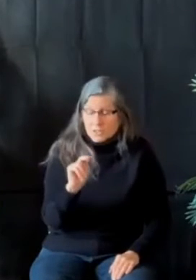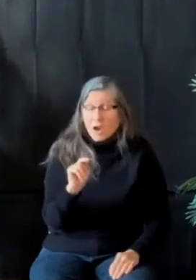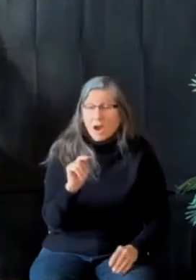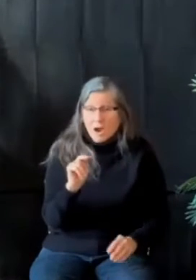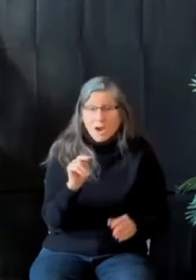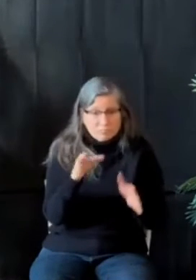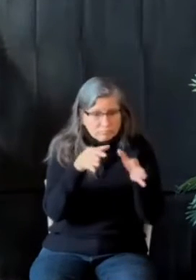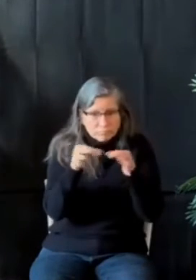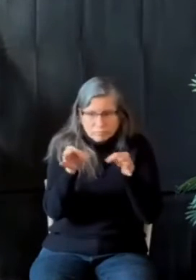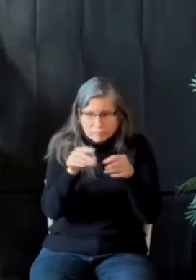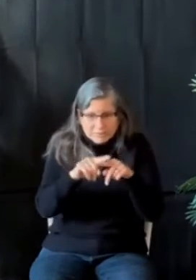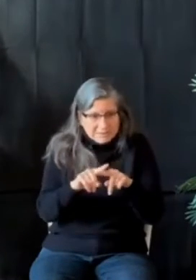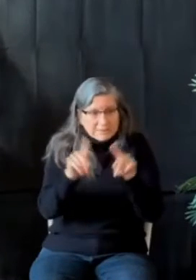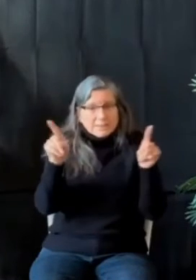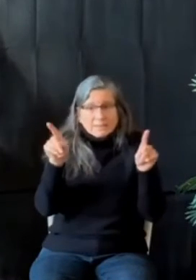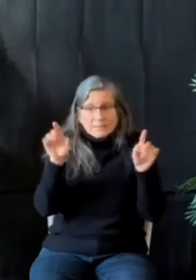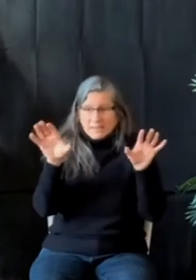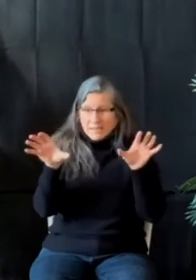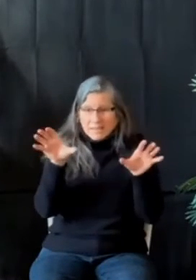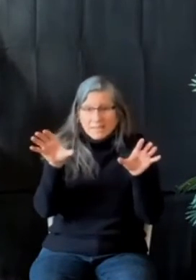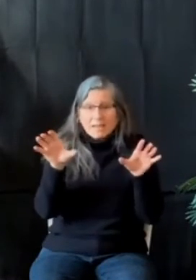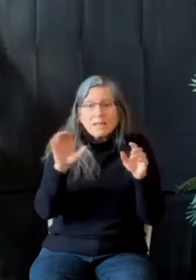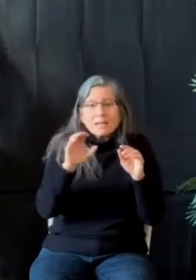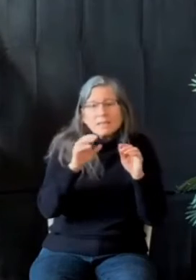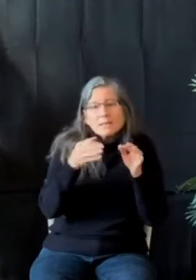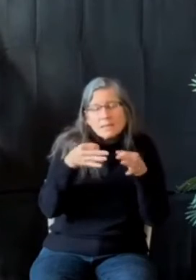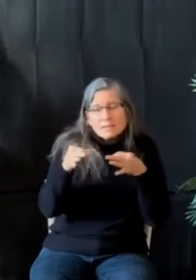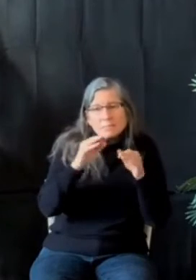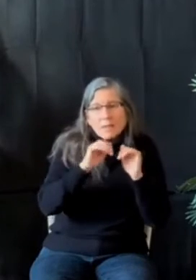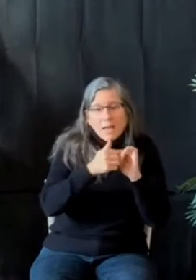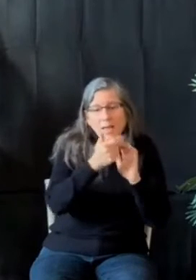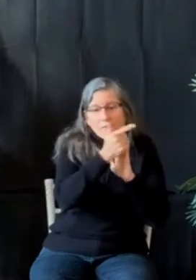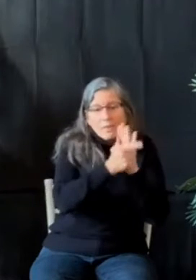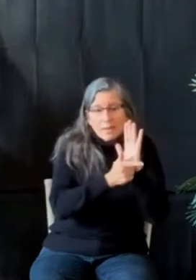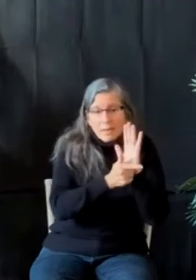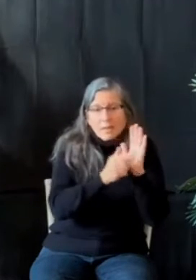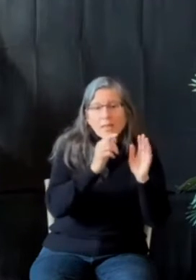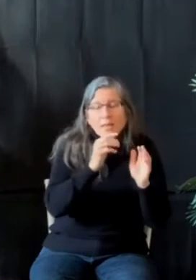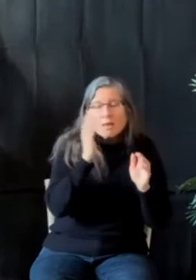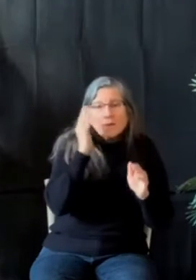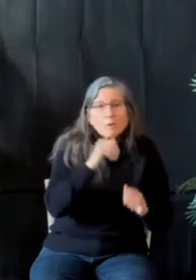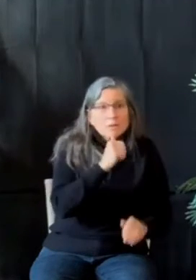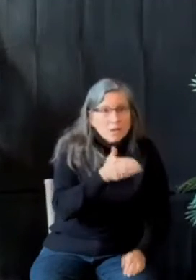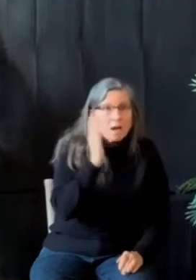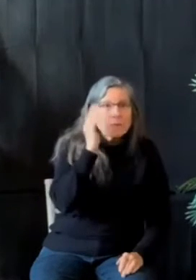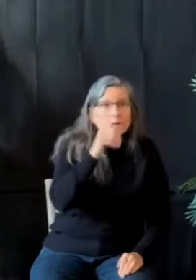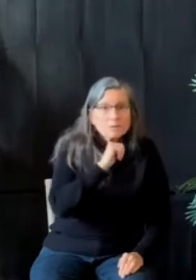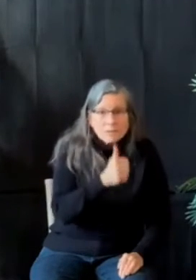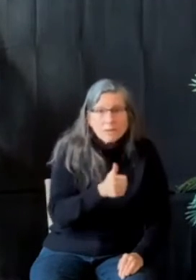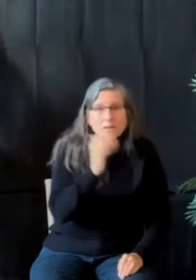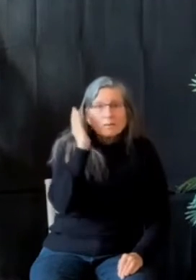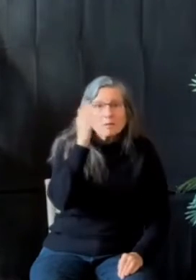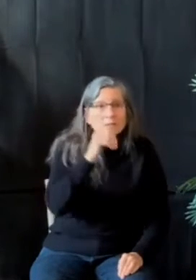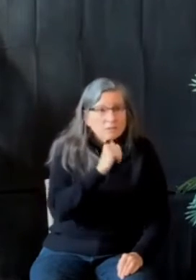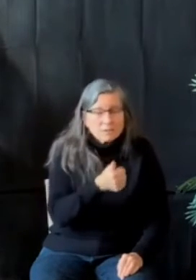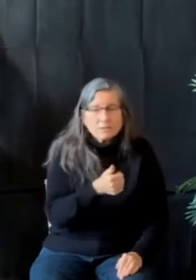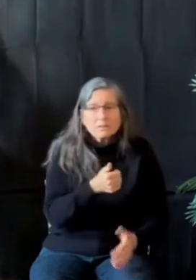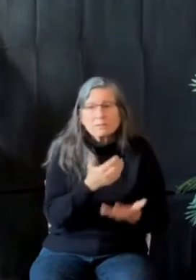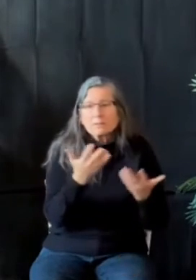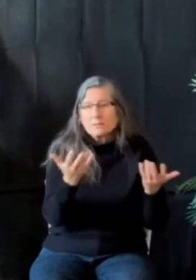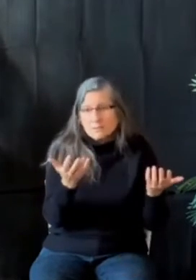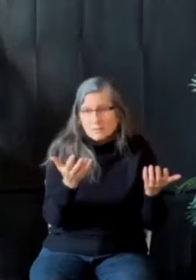book to see how this legalistic law, thou shalt not, thou shalt not, thou shalt not, thou shalt